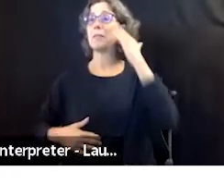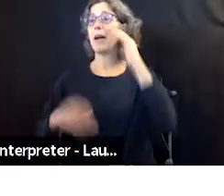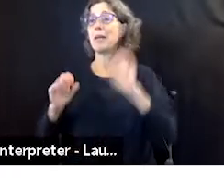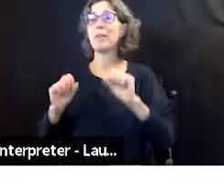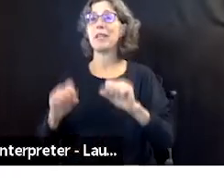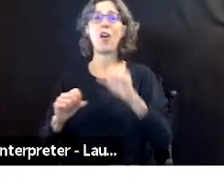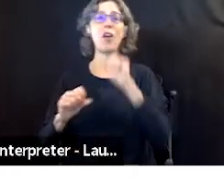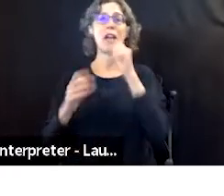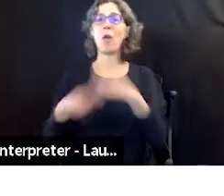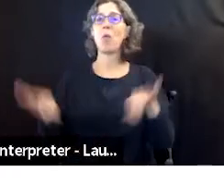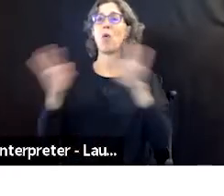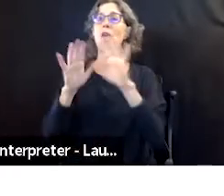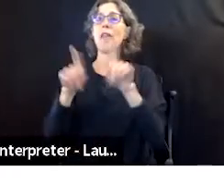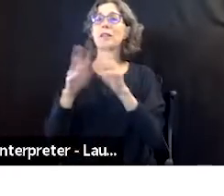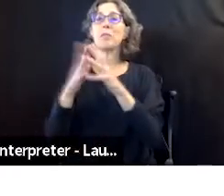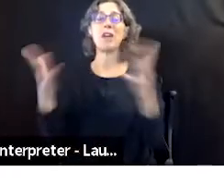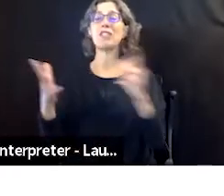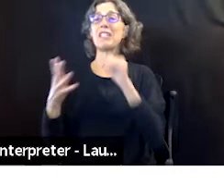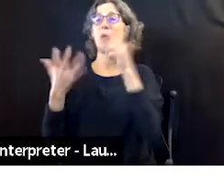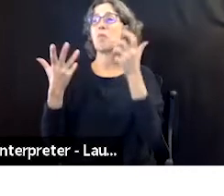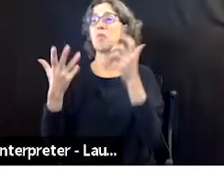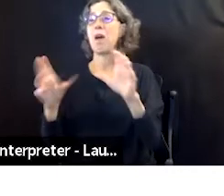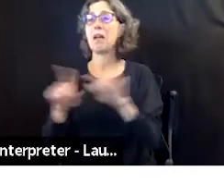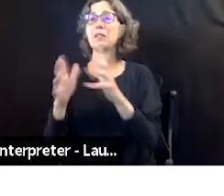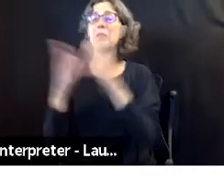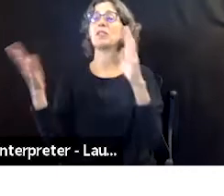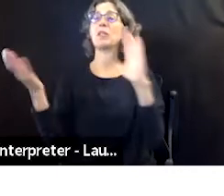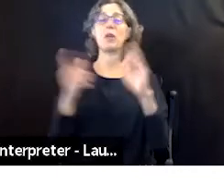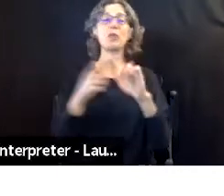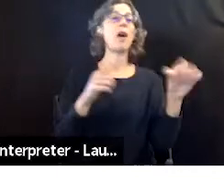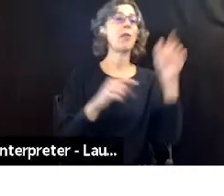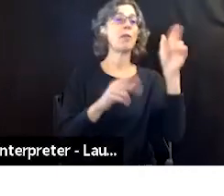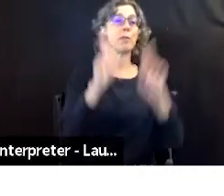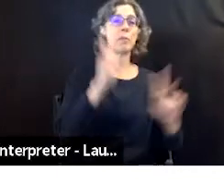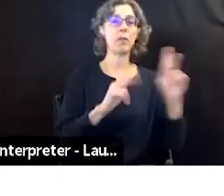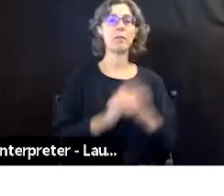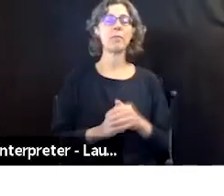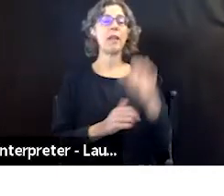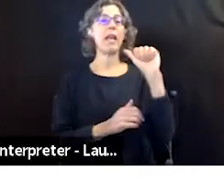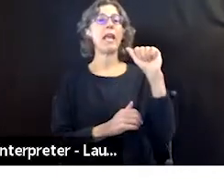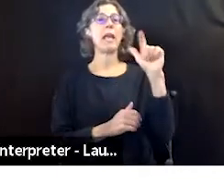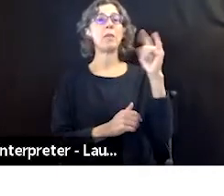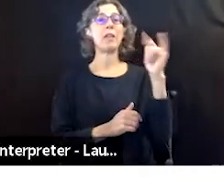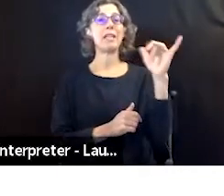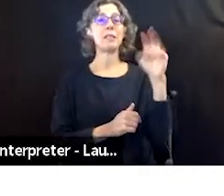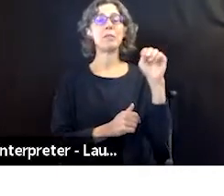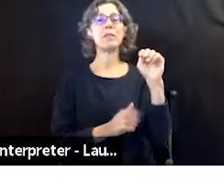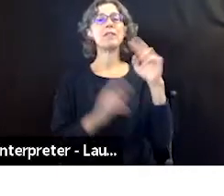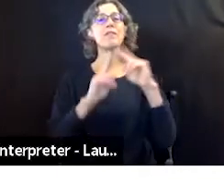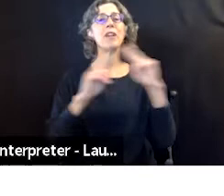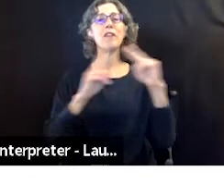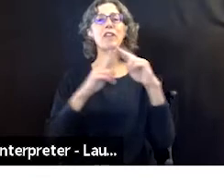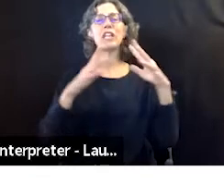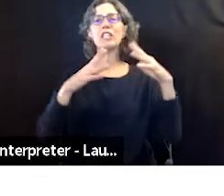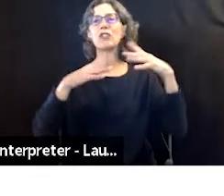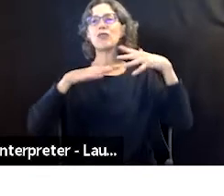less worthy, and less desirable than others. Ableism is deeply woven into